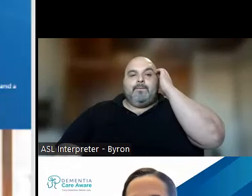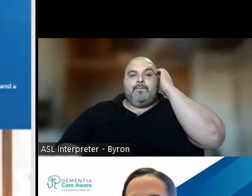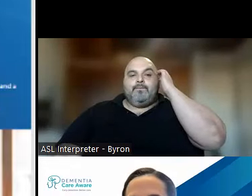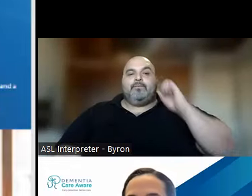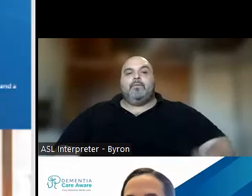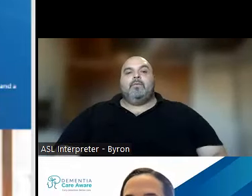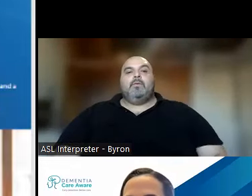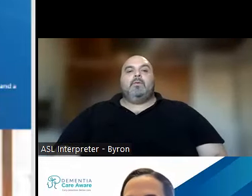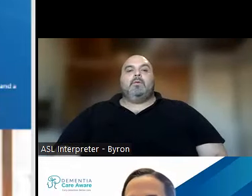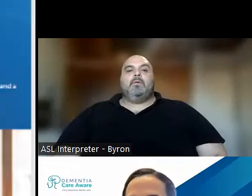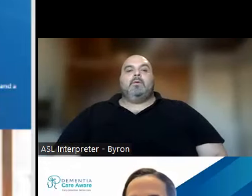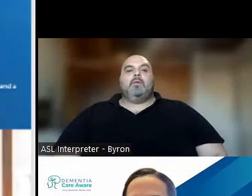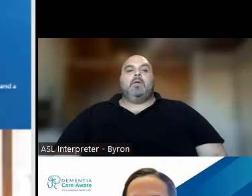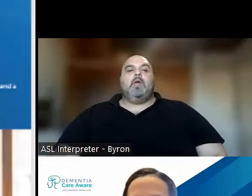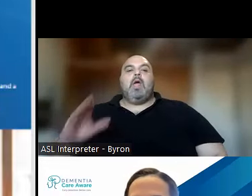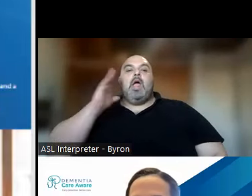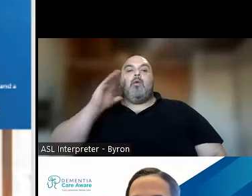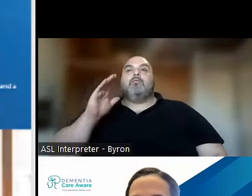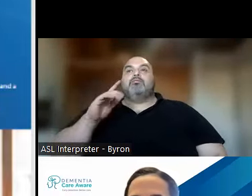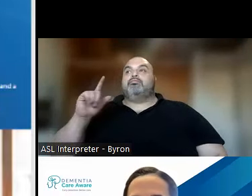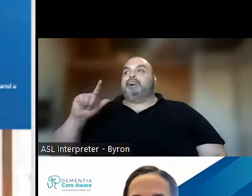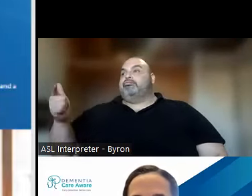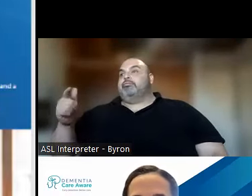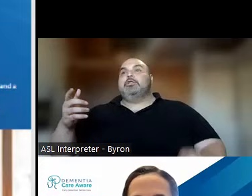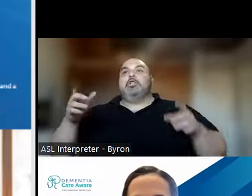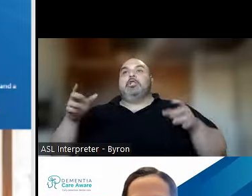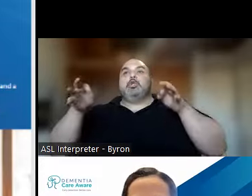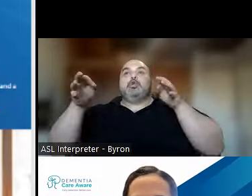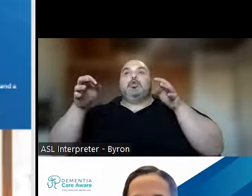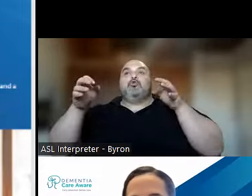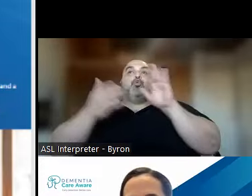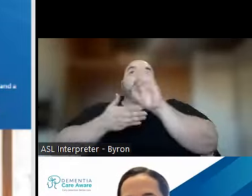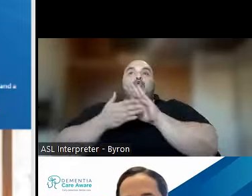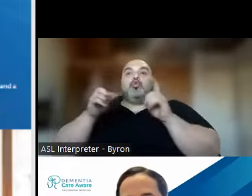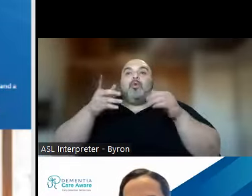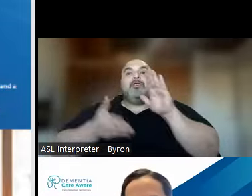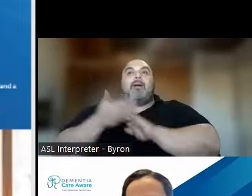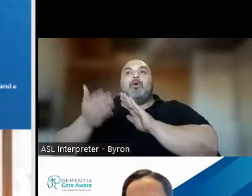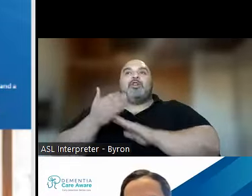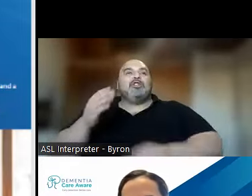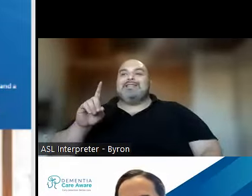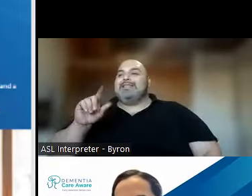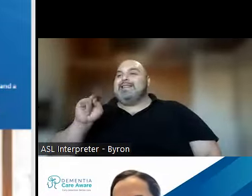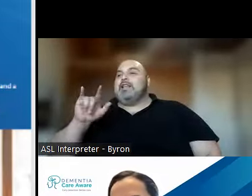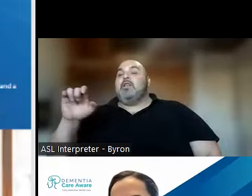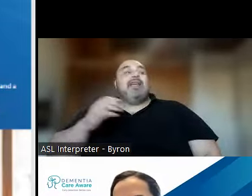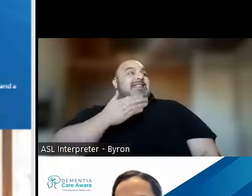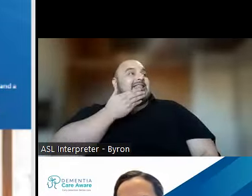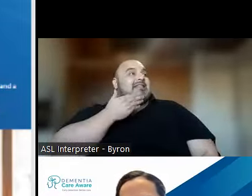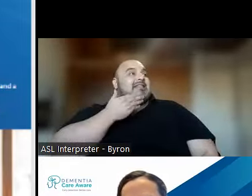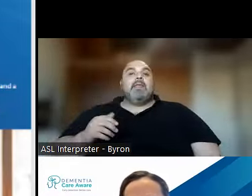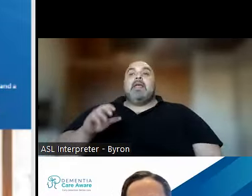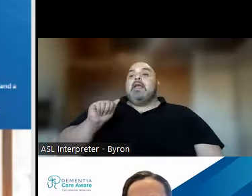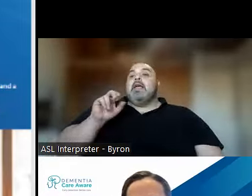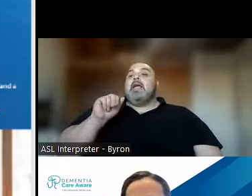Great. And I will pass it to my Director of Operations, Danielle. Thanks, Anna. So as Anna